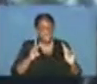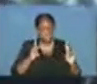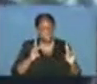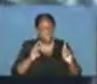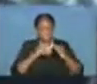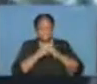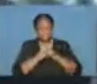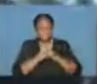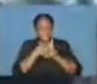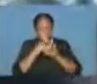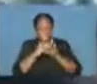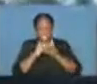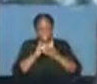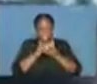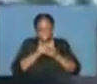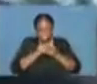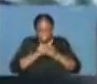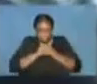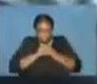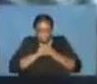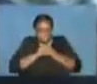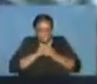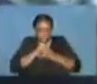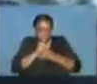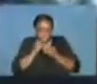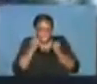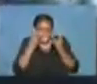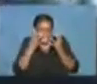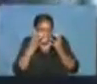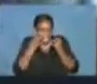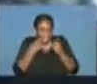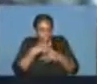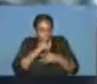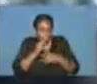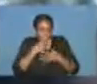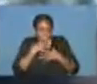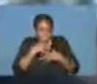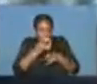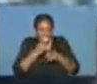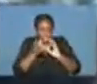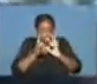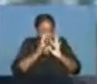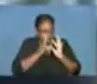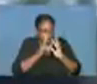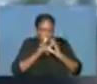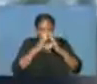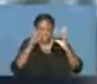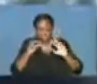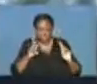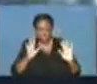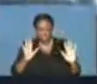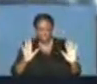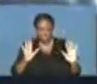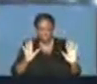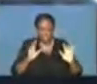an introvert. You know, he don't like to be around the crowds and stuff like that. You know, he have his little routine that he takes on a daily